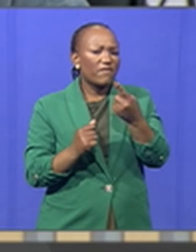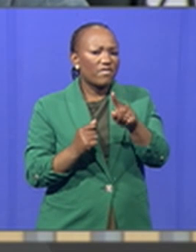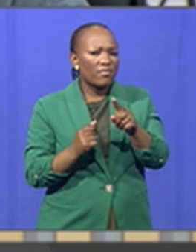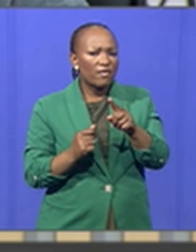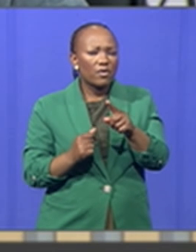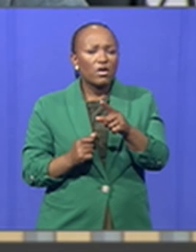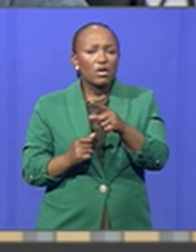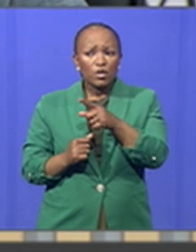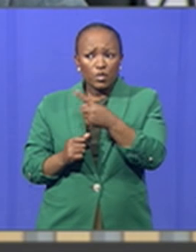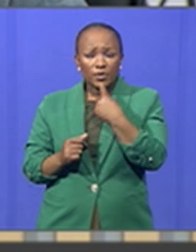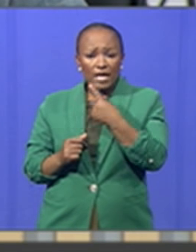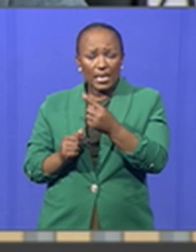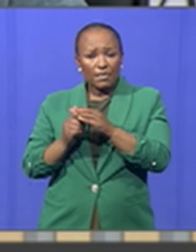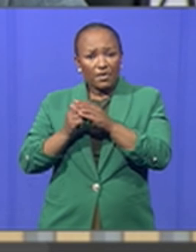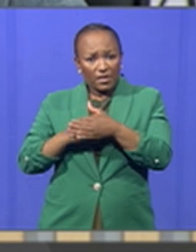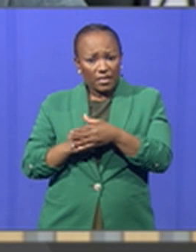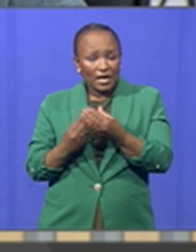I'm hiding something.